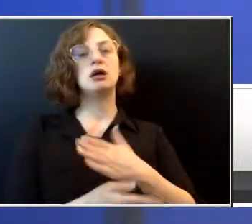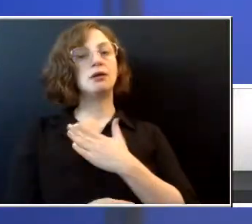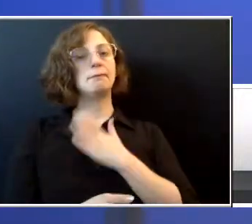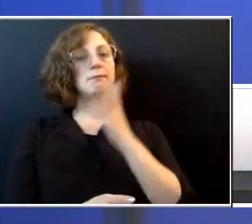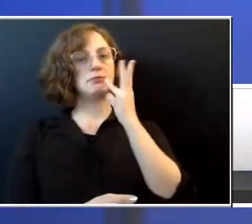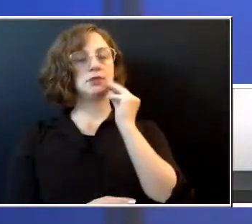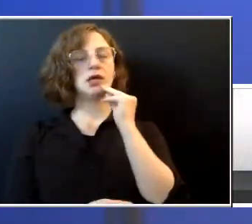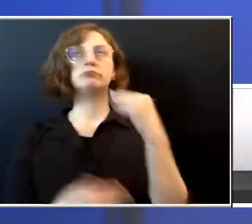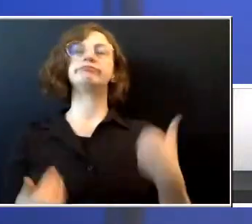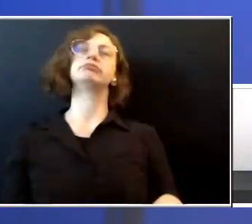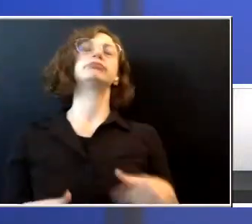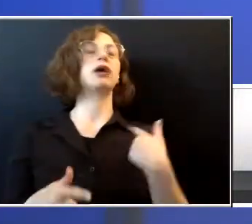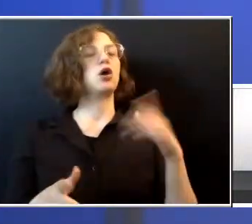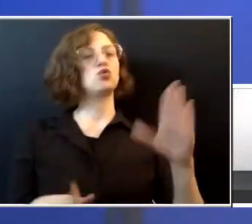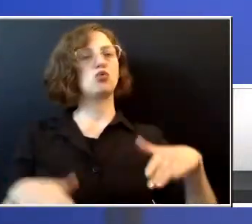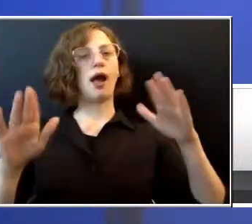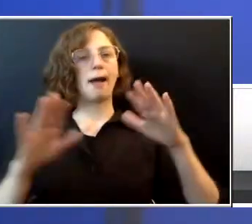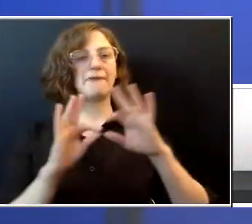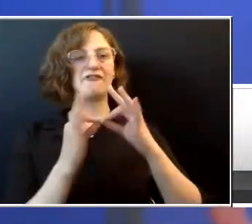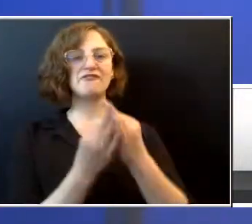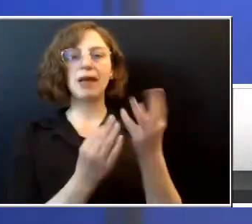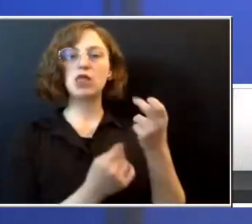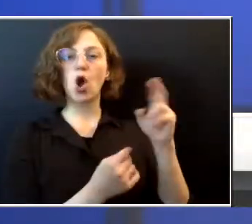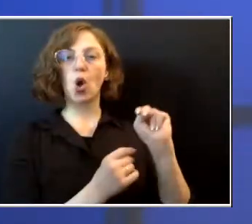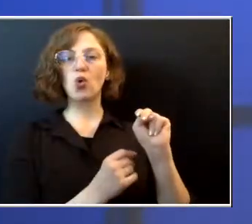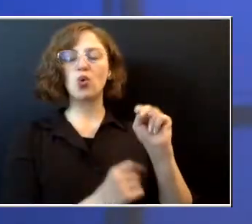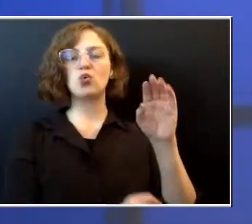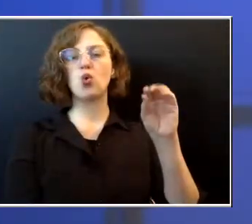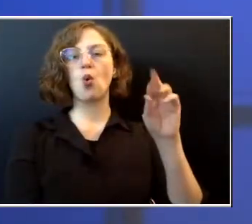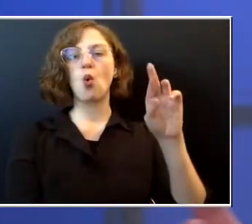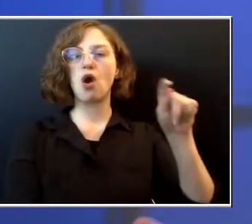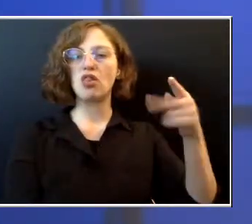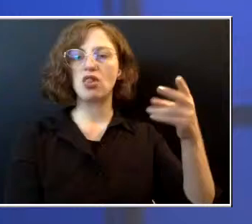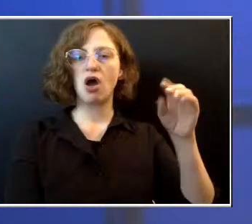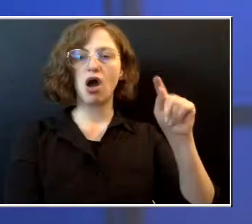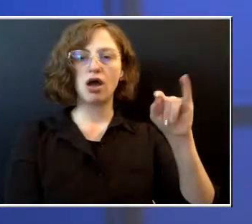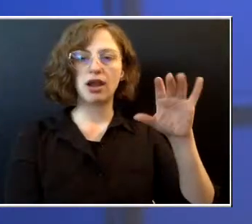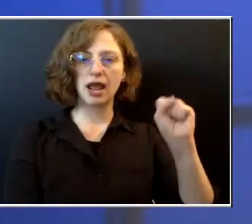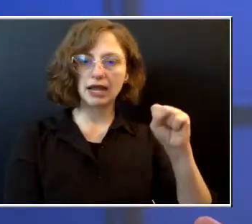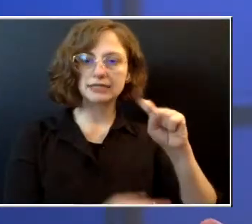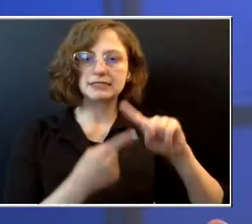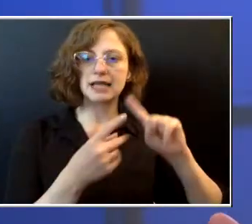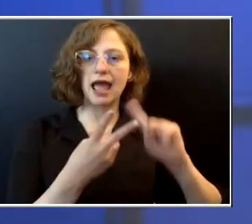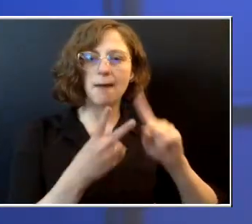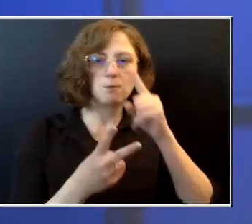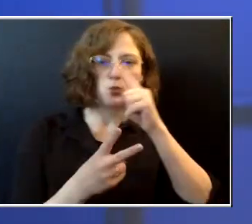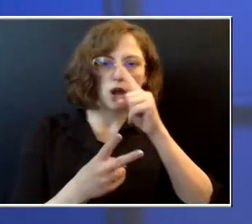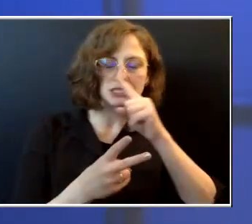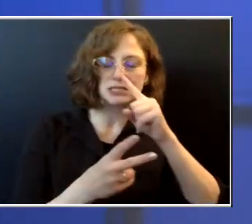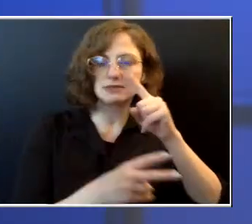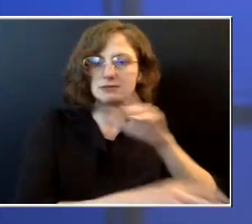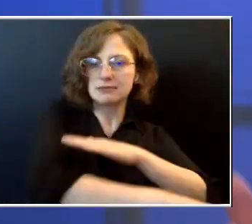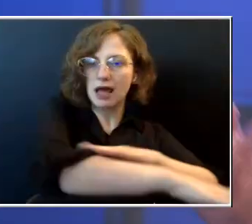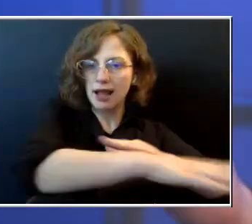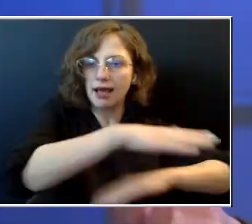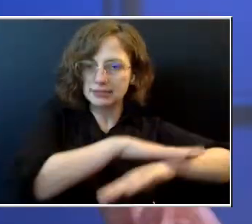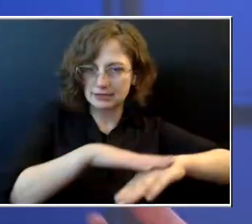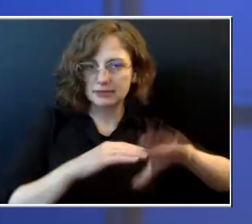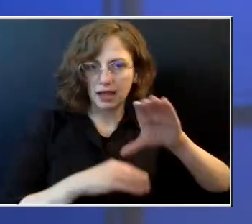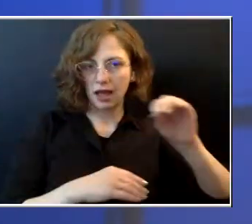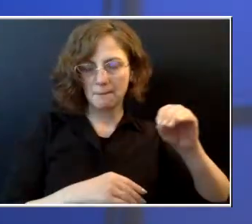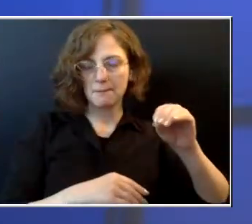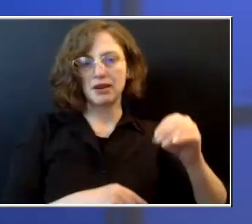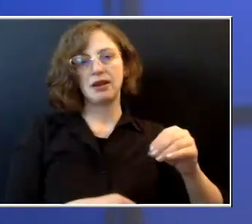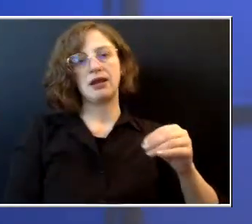a family-owned orthotics and prosthetics company. So my grandfather and father made artificial limbs. My station wagon growing up was filled with